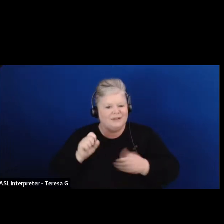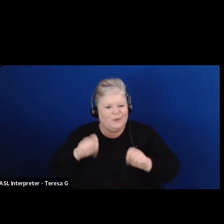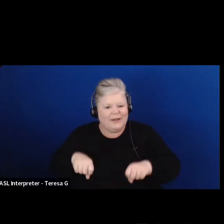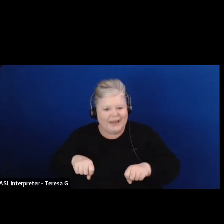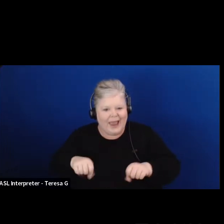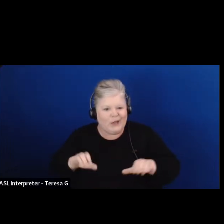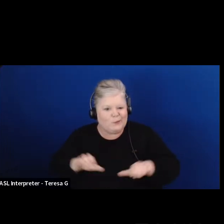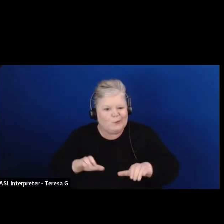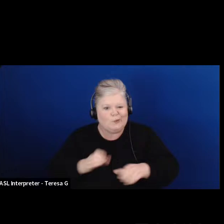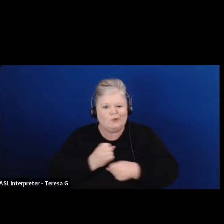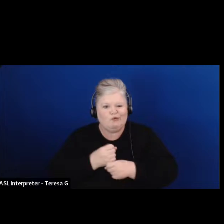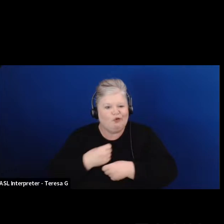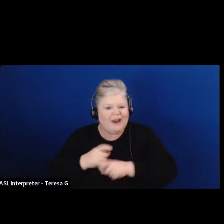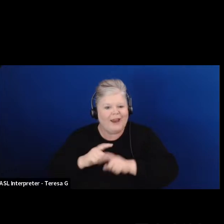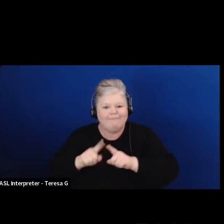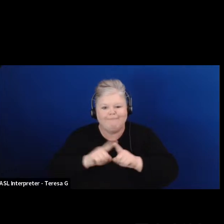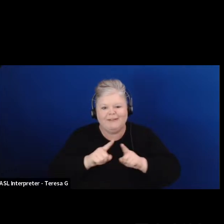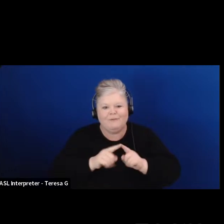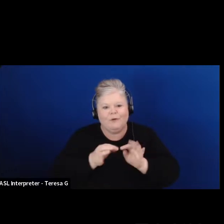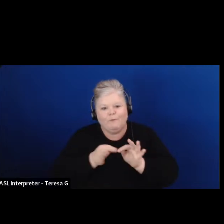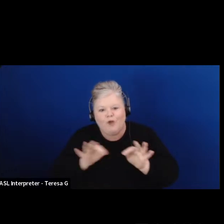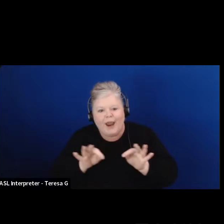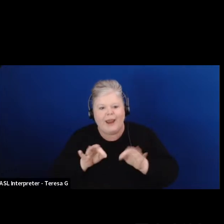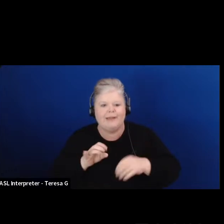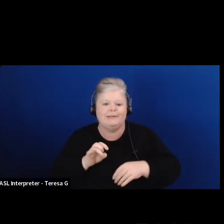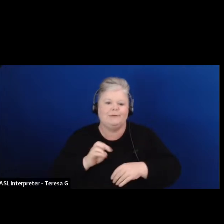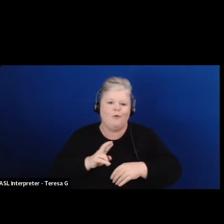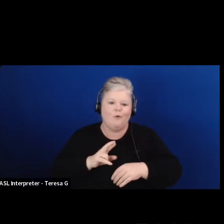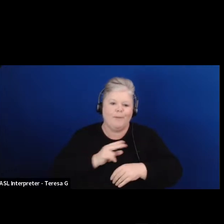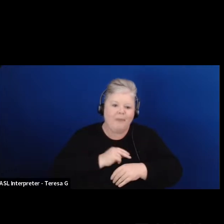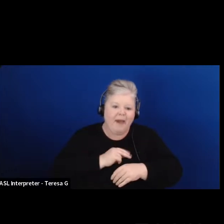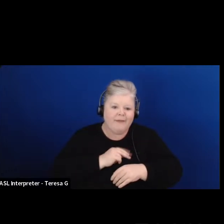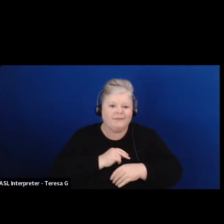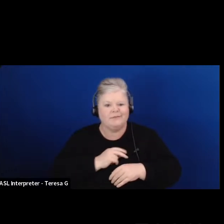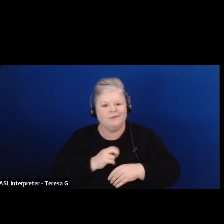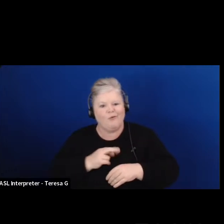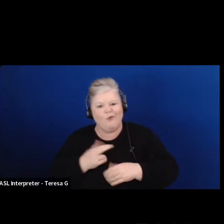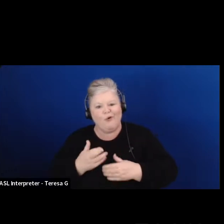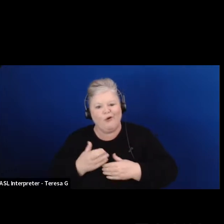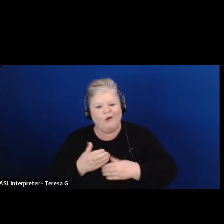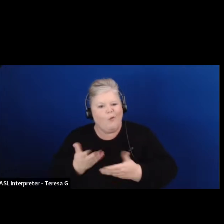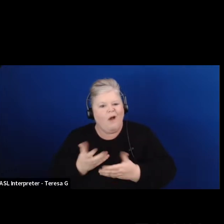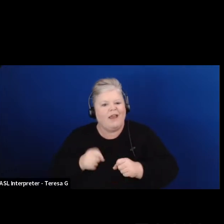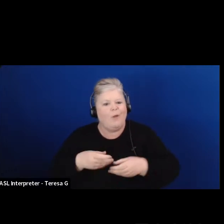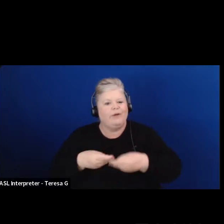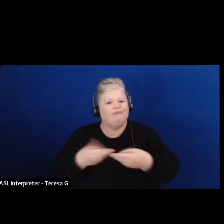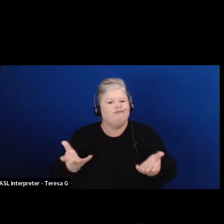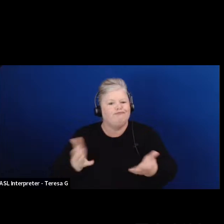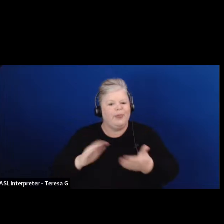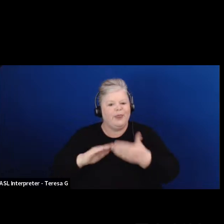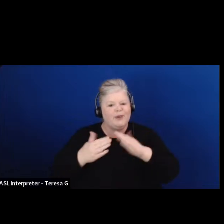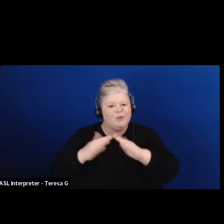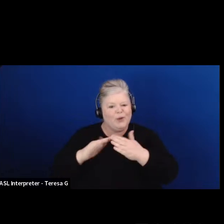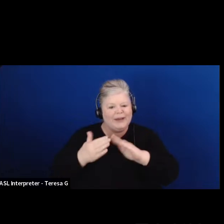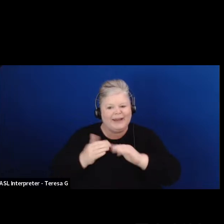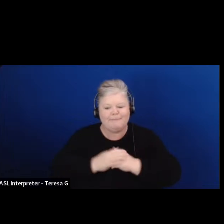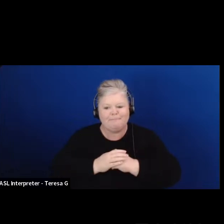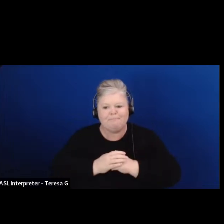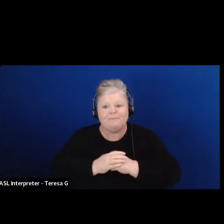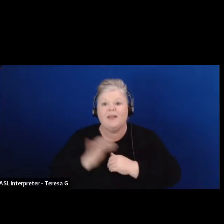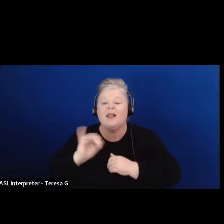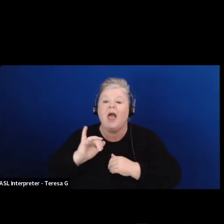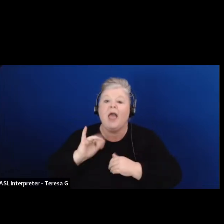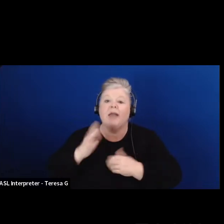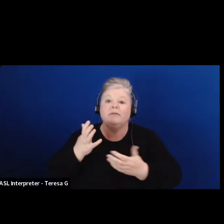they're, just thinking about what are some things that we can put out there in the community. And I'm thinking about when we have booths